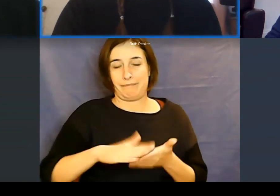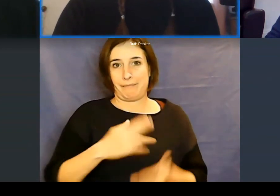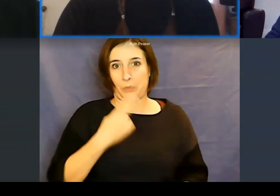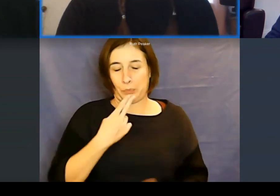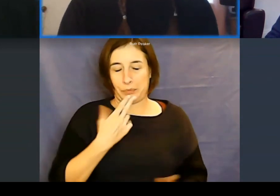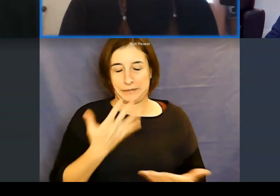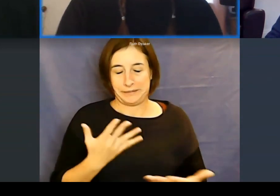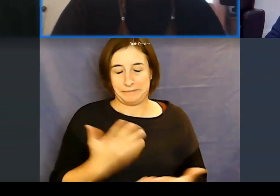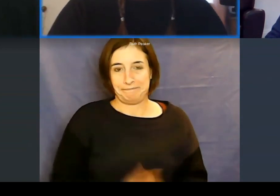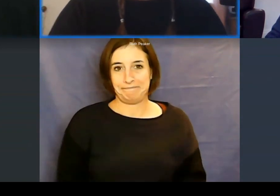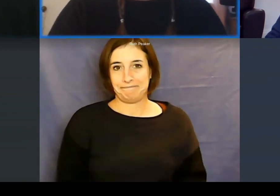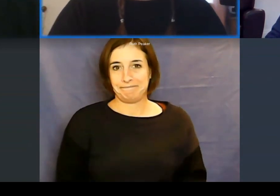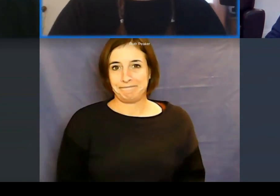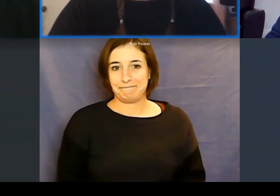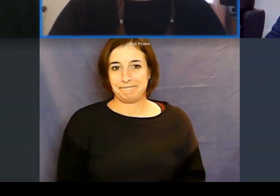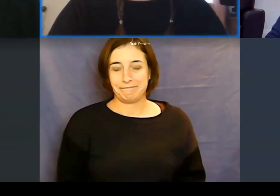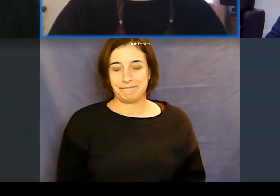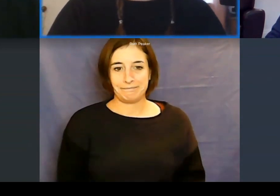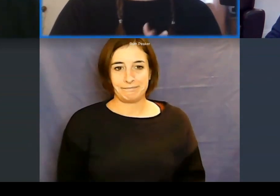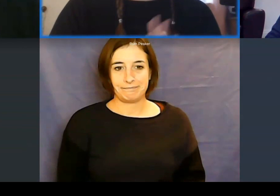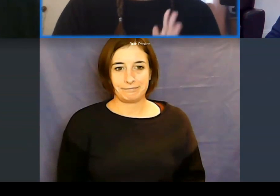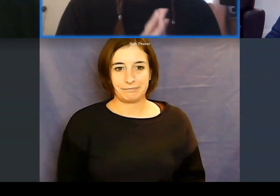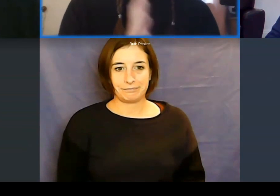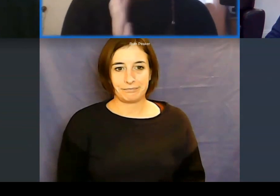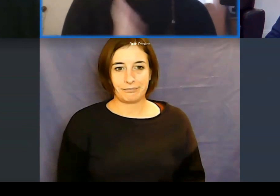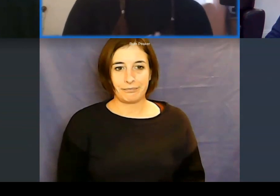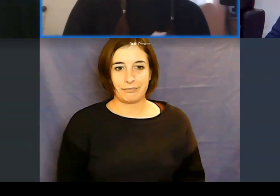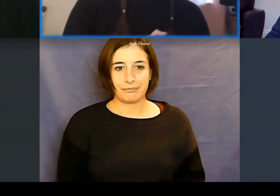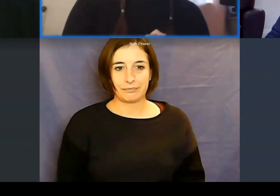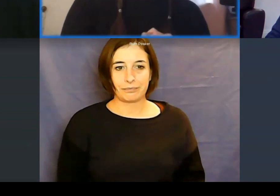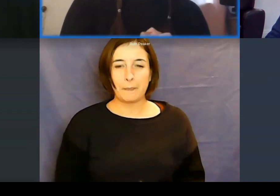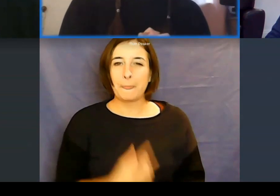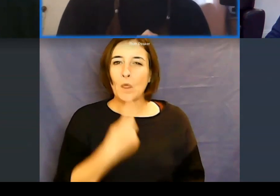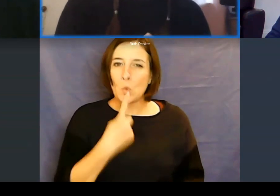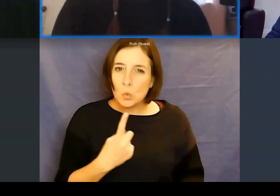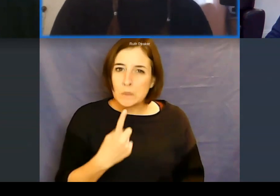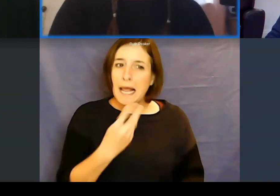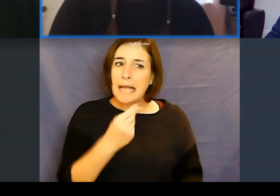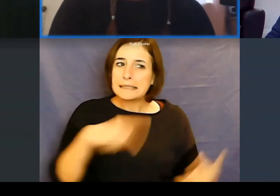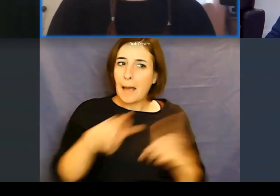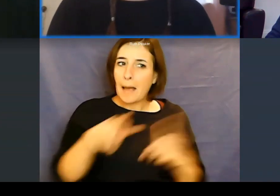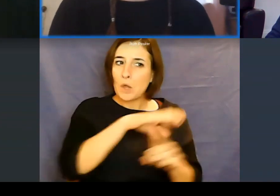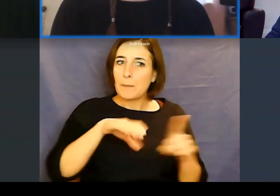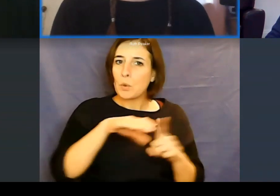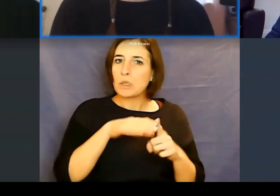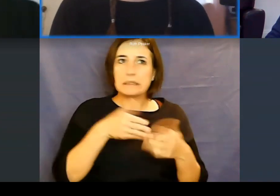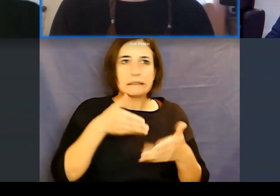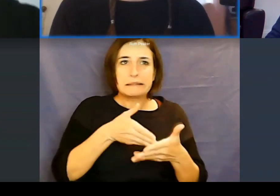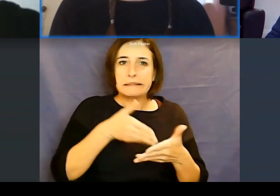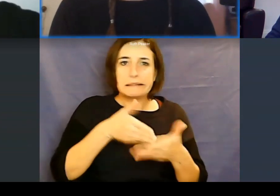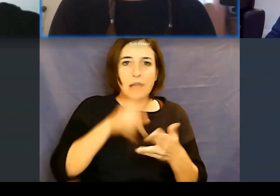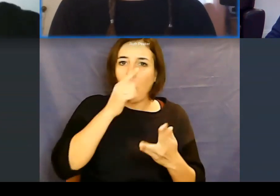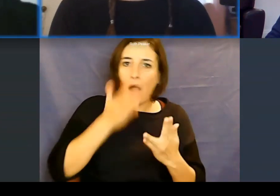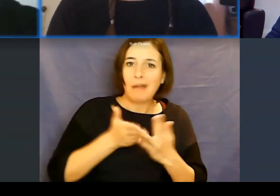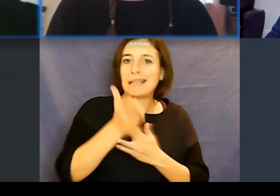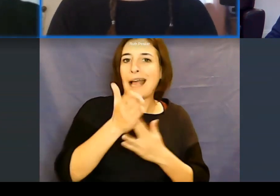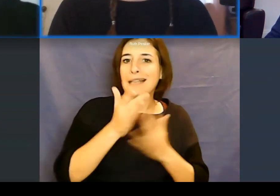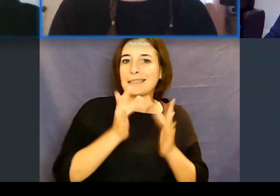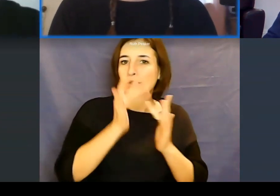So you mentioned something about in terms of people that aren't as digitally connected. I think that's something that